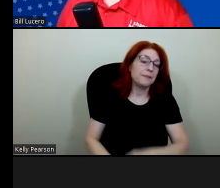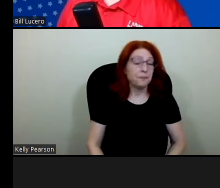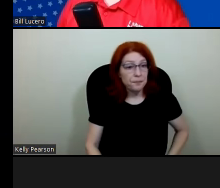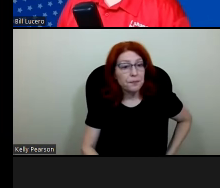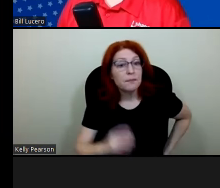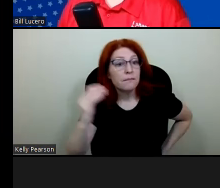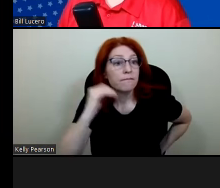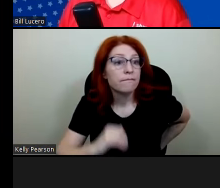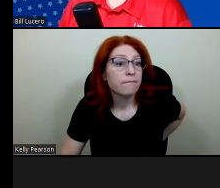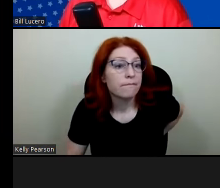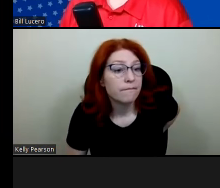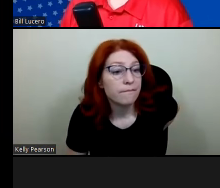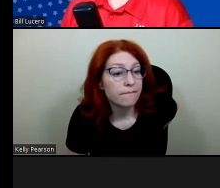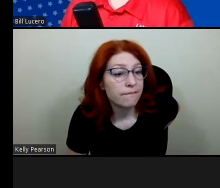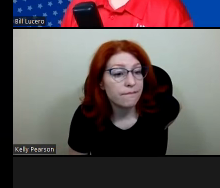Bill.